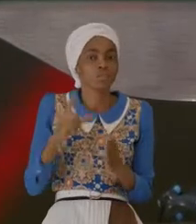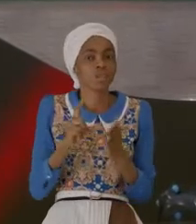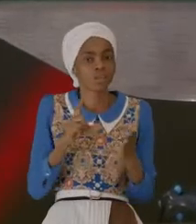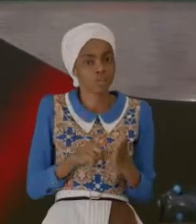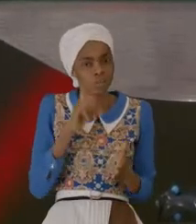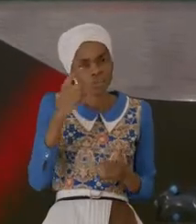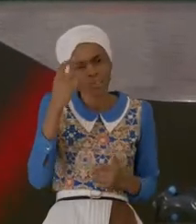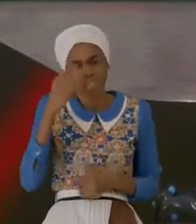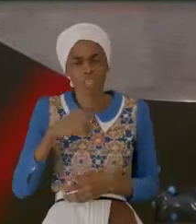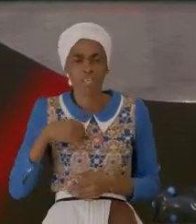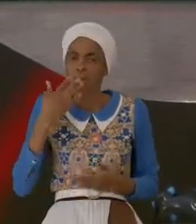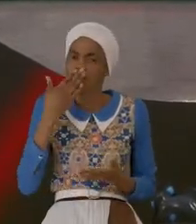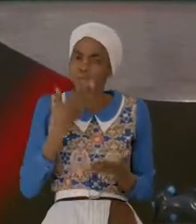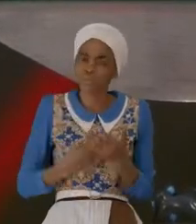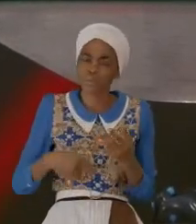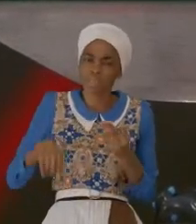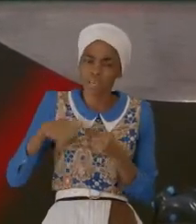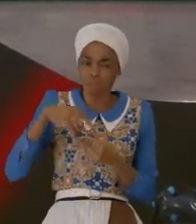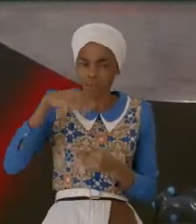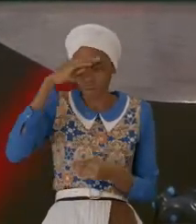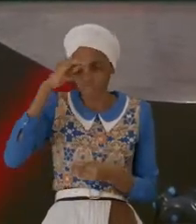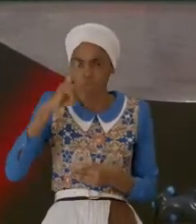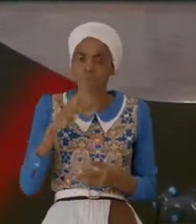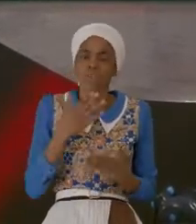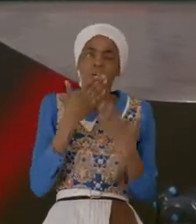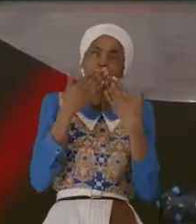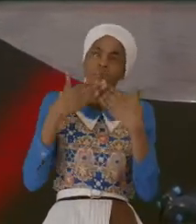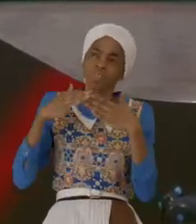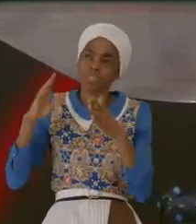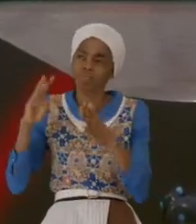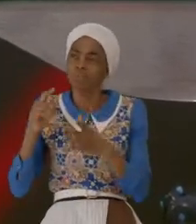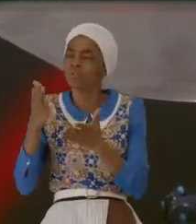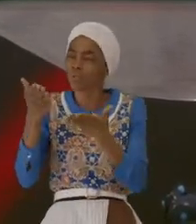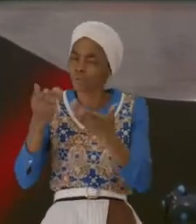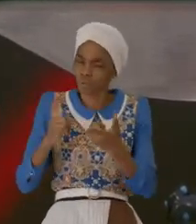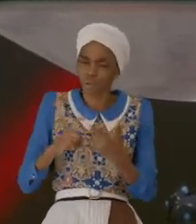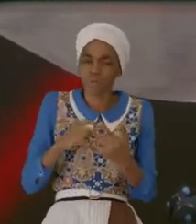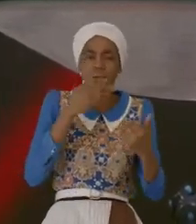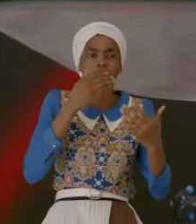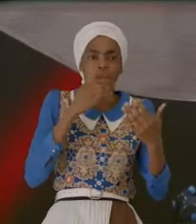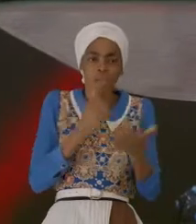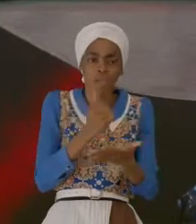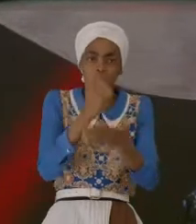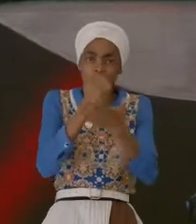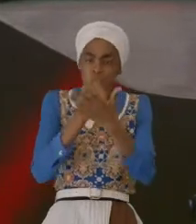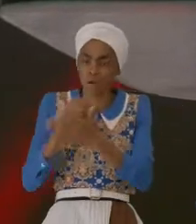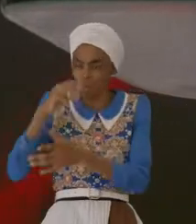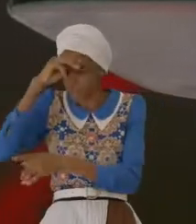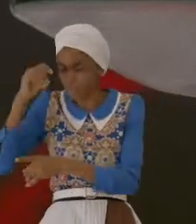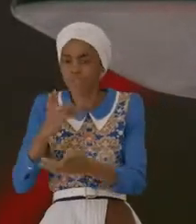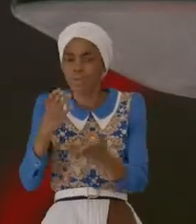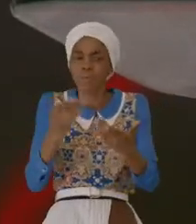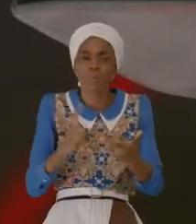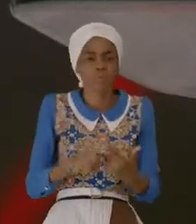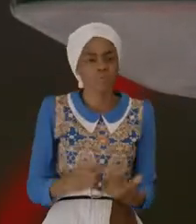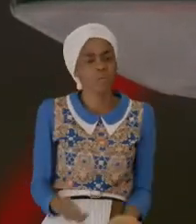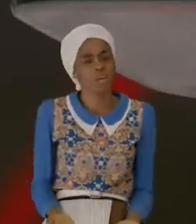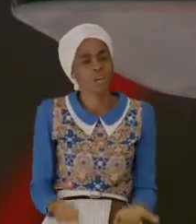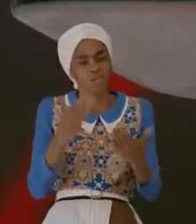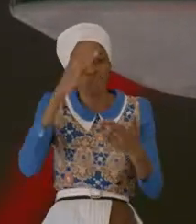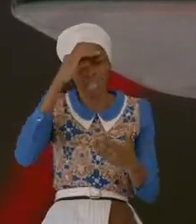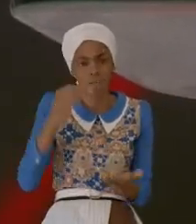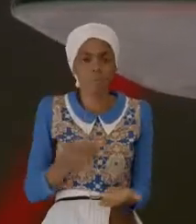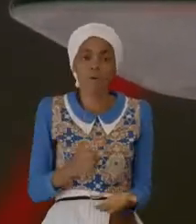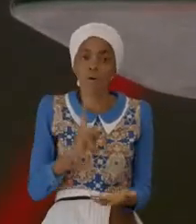about him you'll appreciate him you'll want to help him you want to lift him up you'll not want to take a good thing